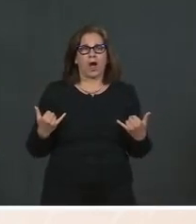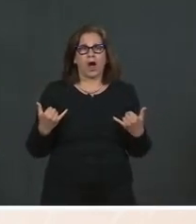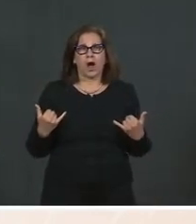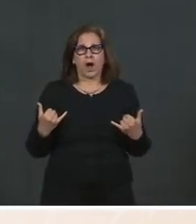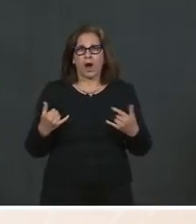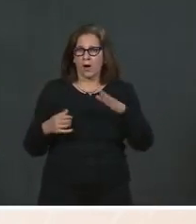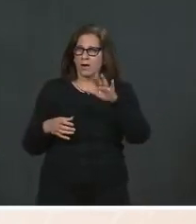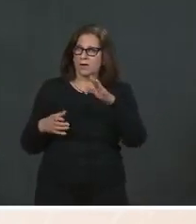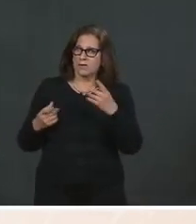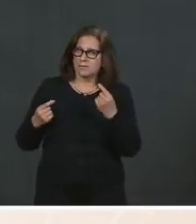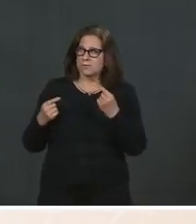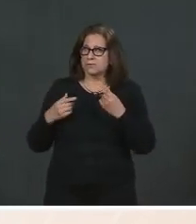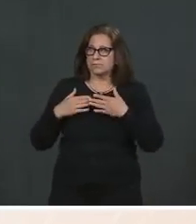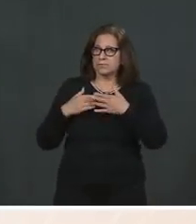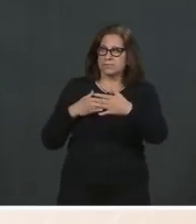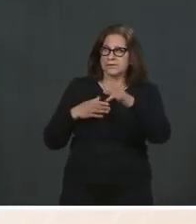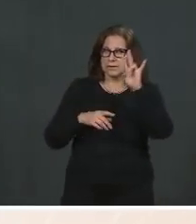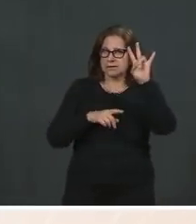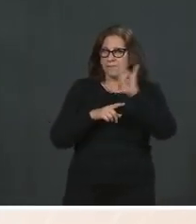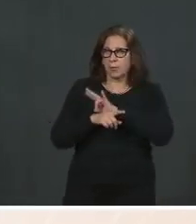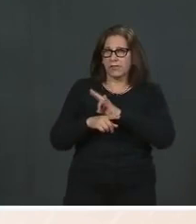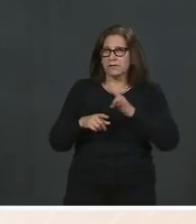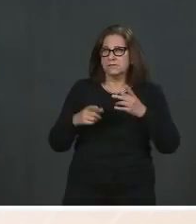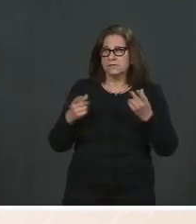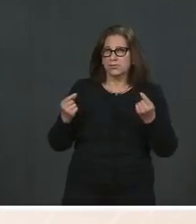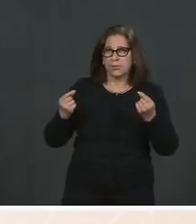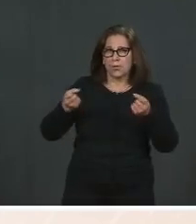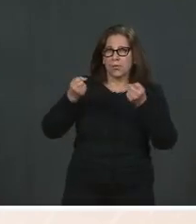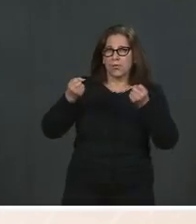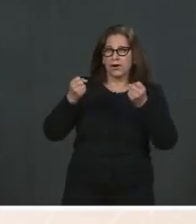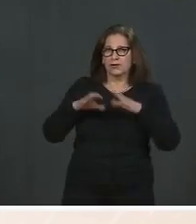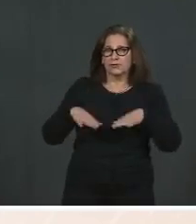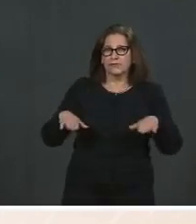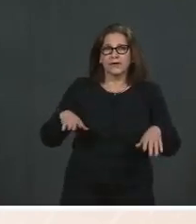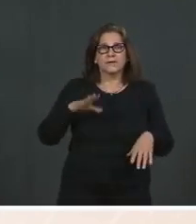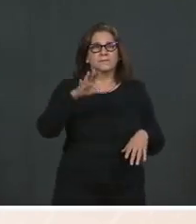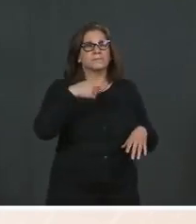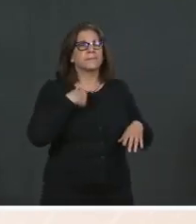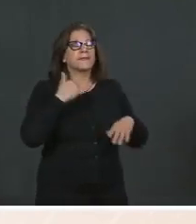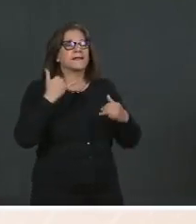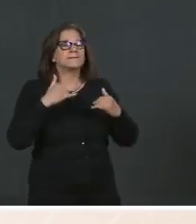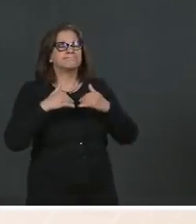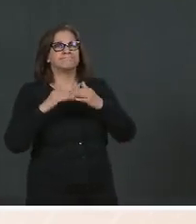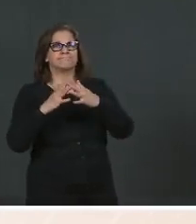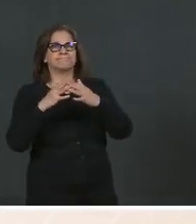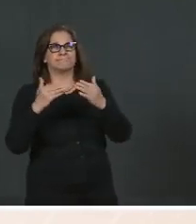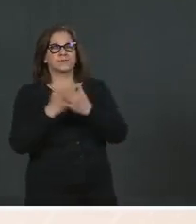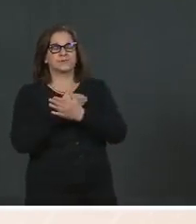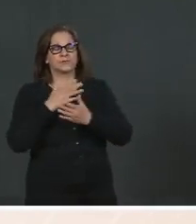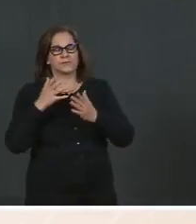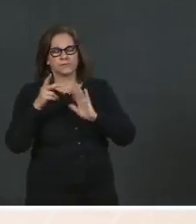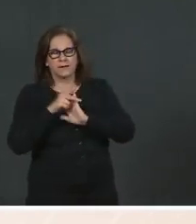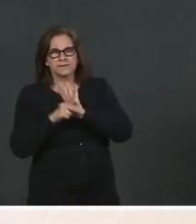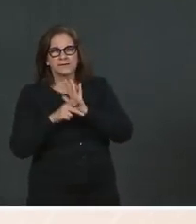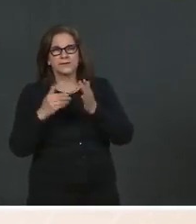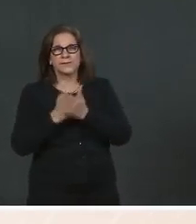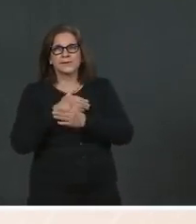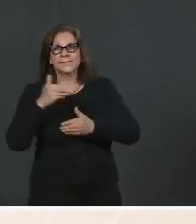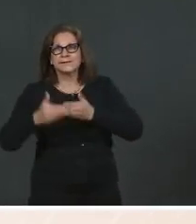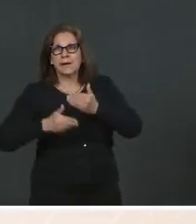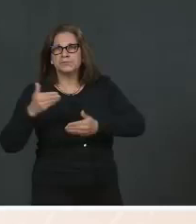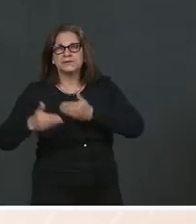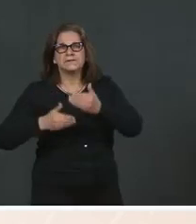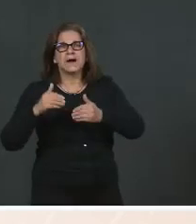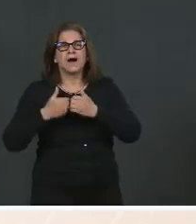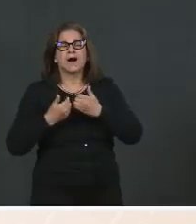what we're working to do is put in place steps and actions to help address the situation at the border, including,